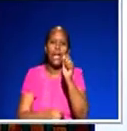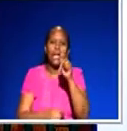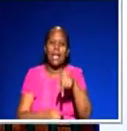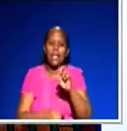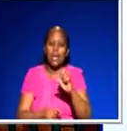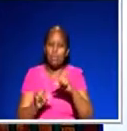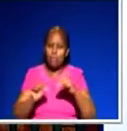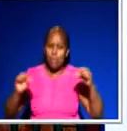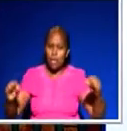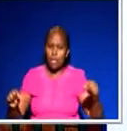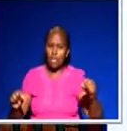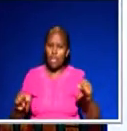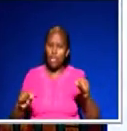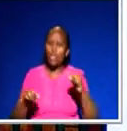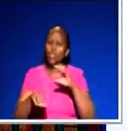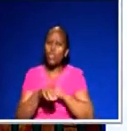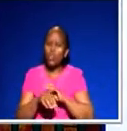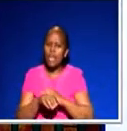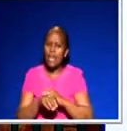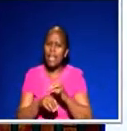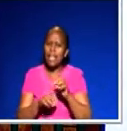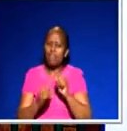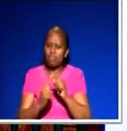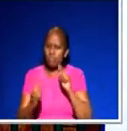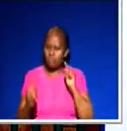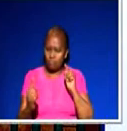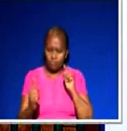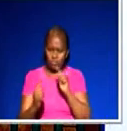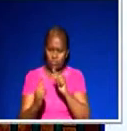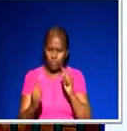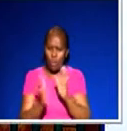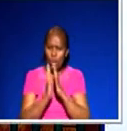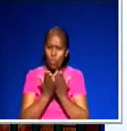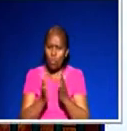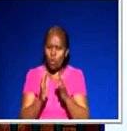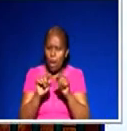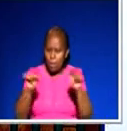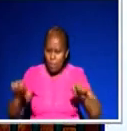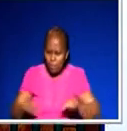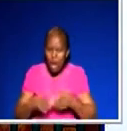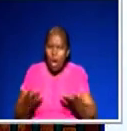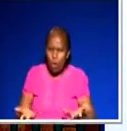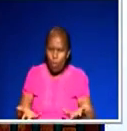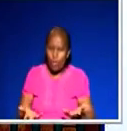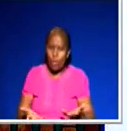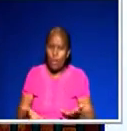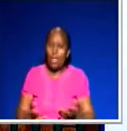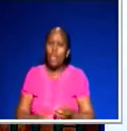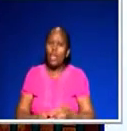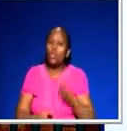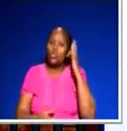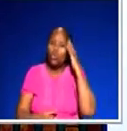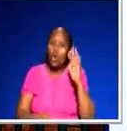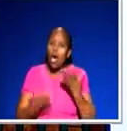obtain a small distance, like the length of your exercise book. So in order for us to see how we